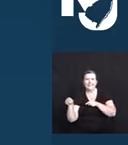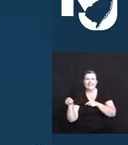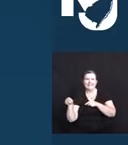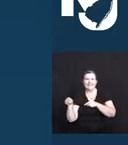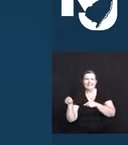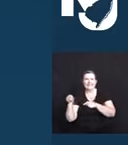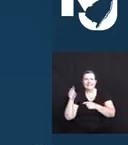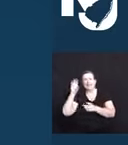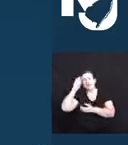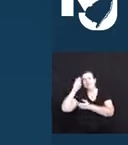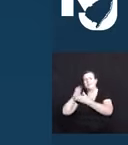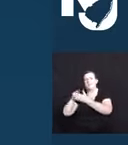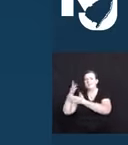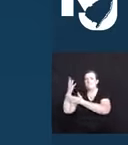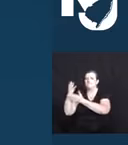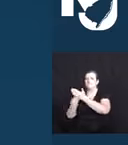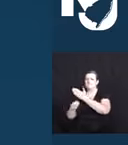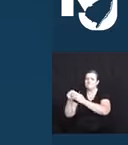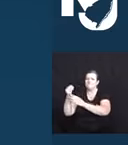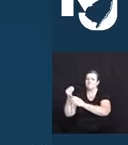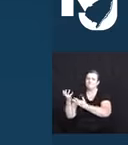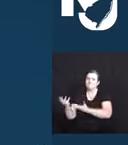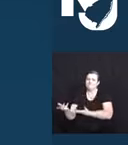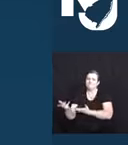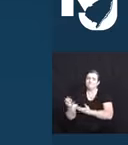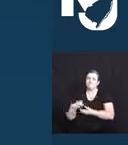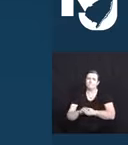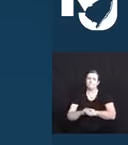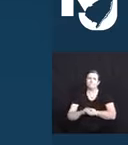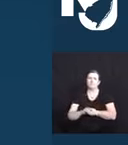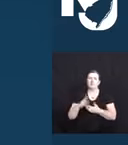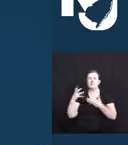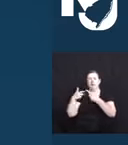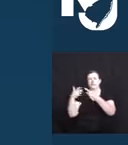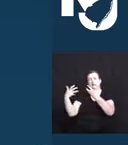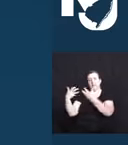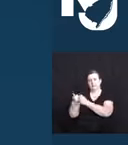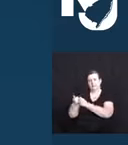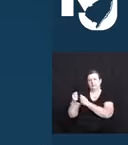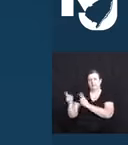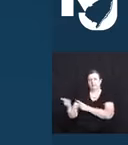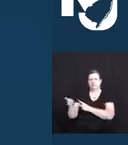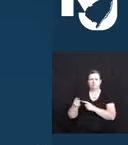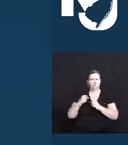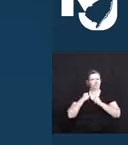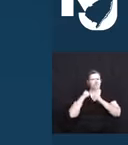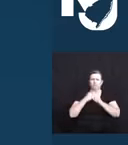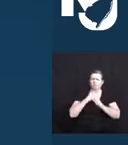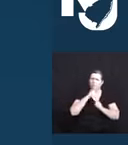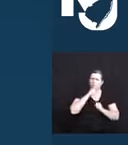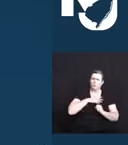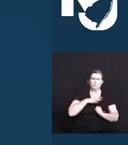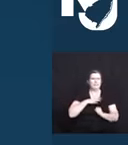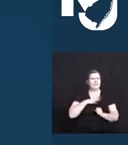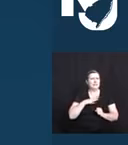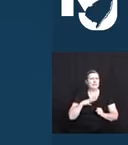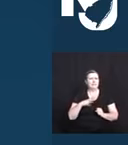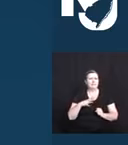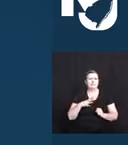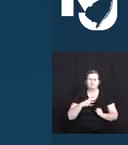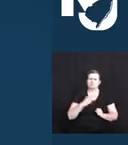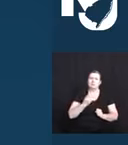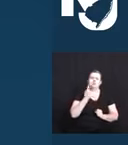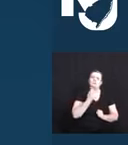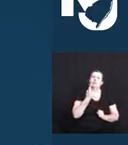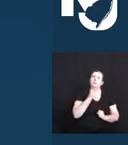was a strong and selfless woman, and her family was her world, whether it was raising Michael as a single mom, and Michael, with whom I had the great honor